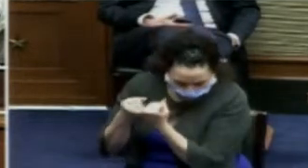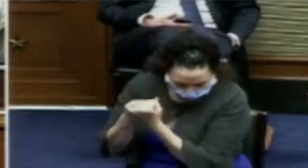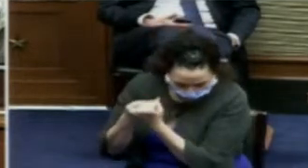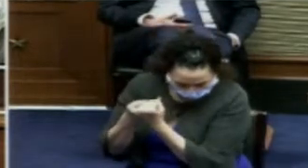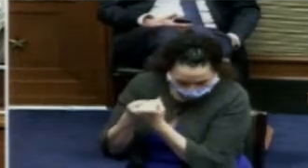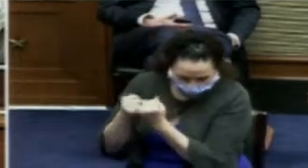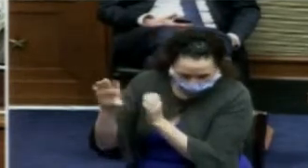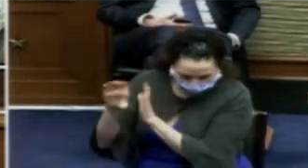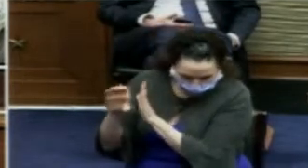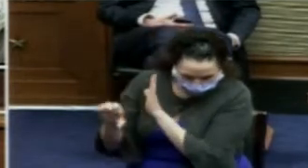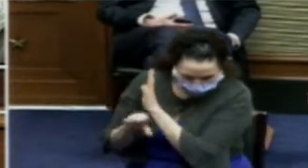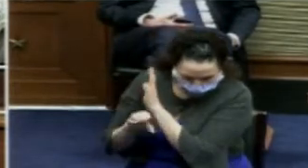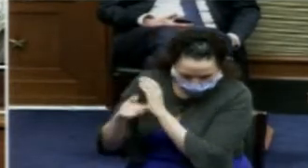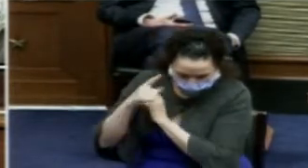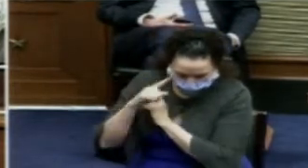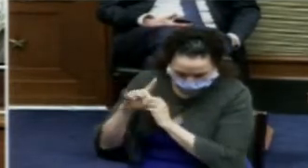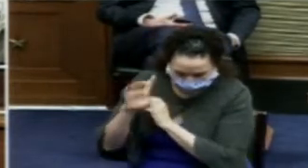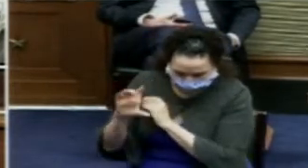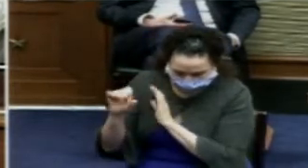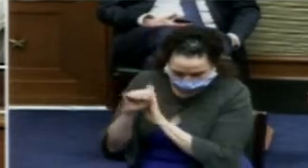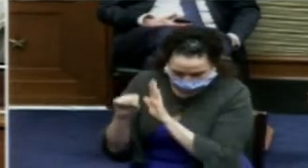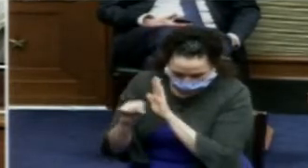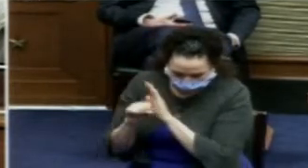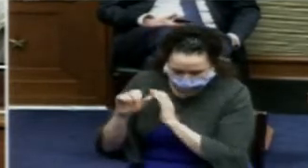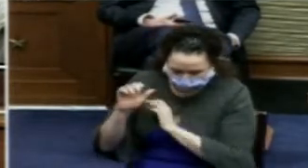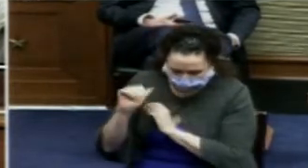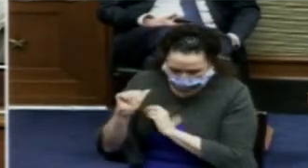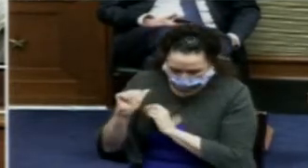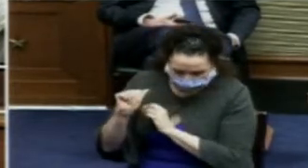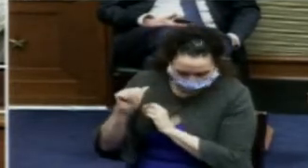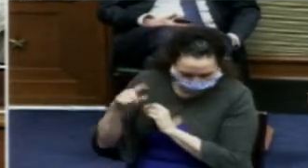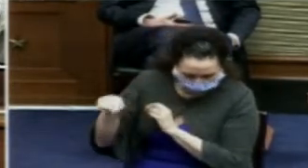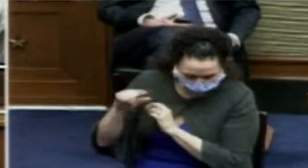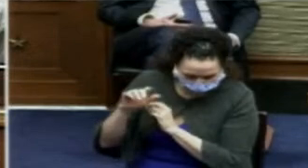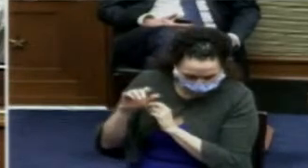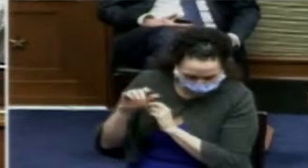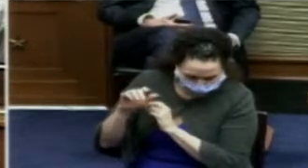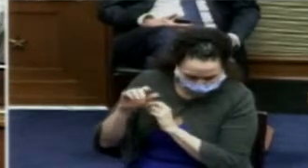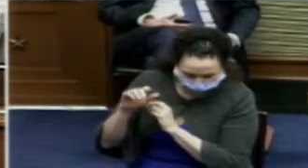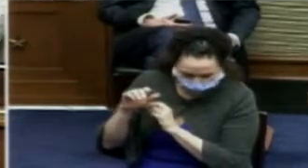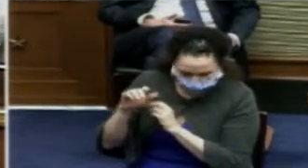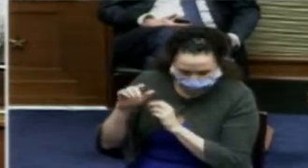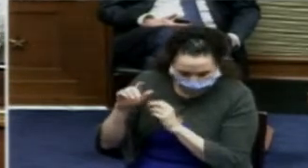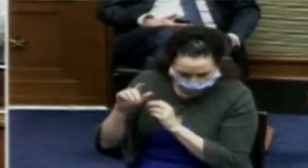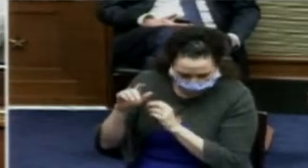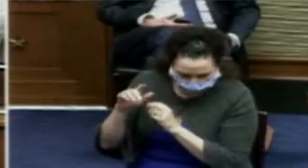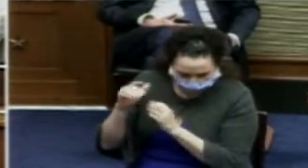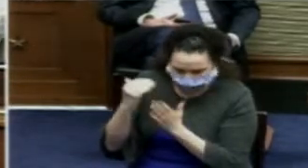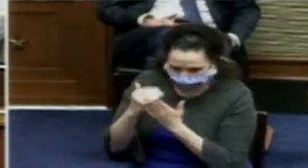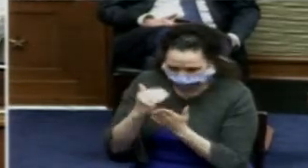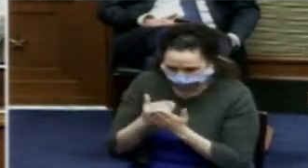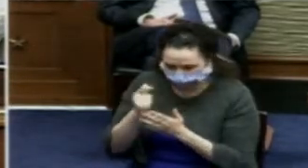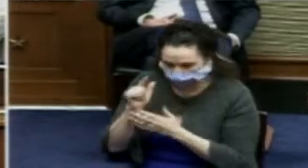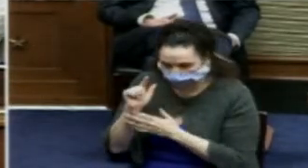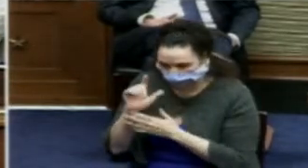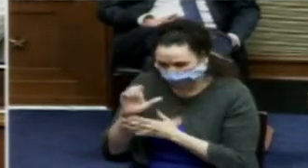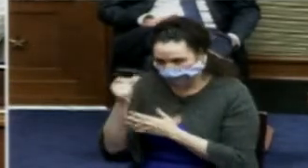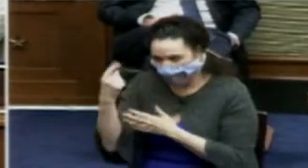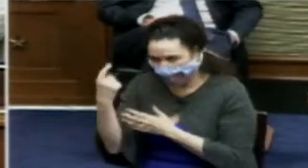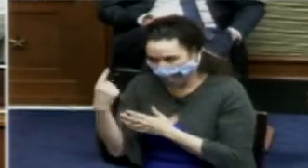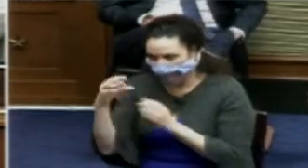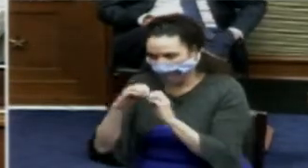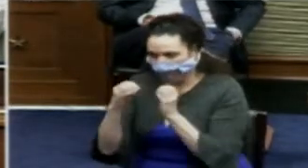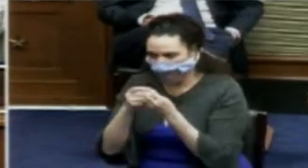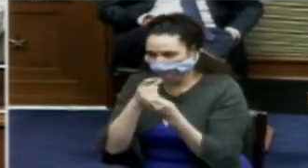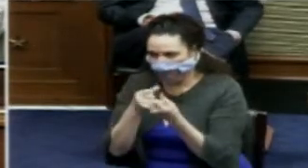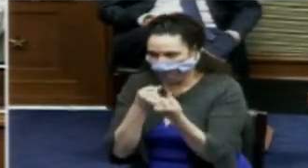bill, the ACLU analysis in support of the constitutionality of the bill, a list of 111 organizations,